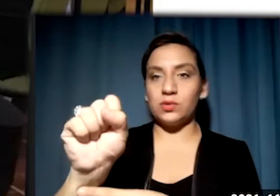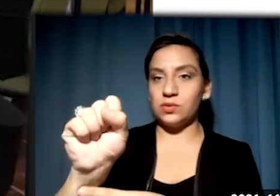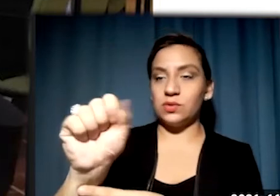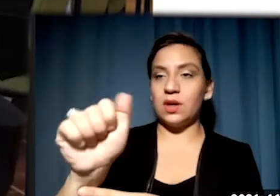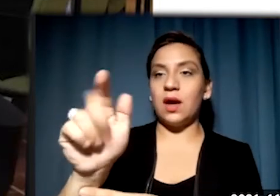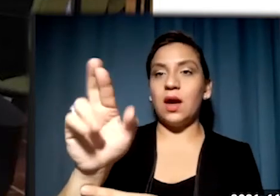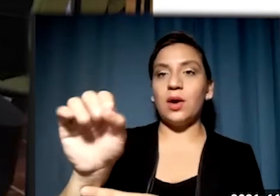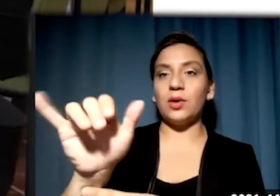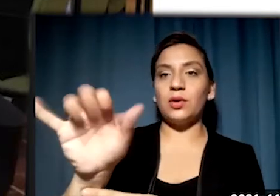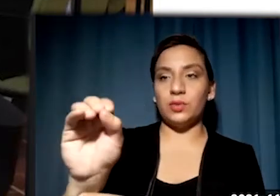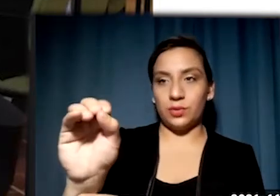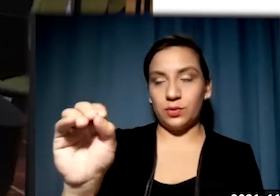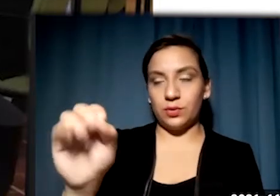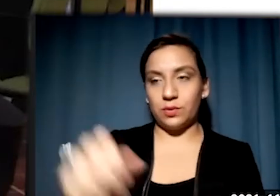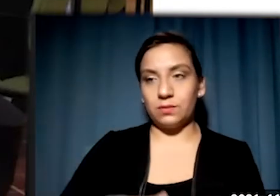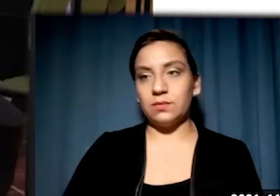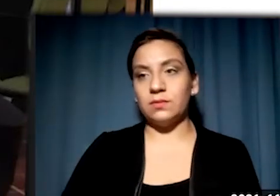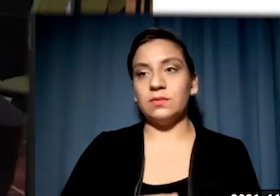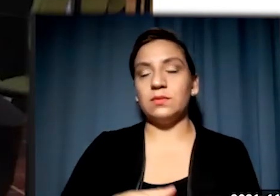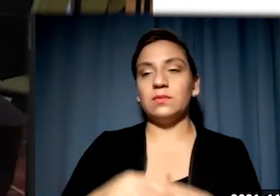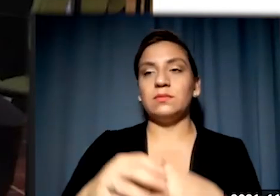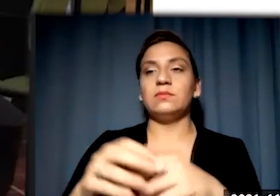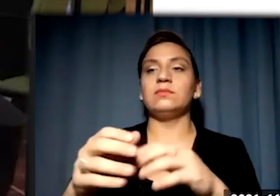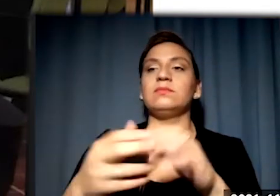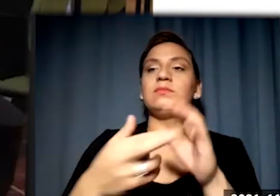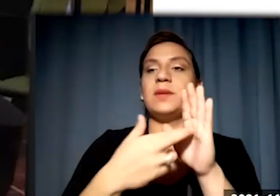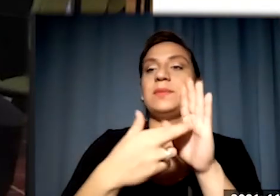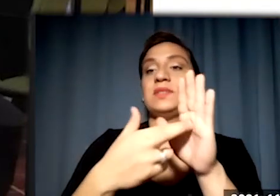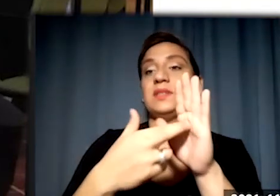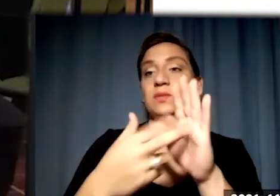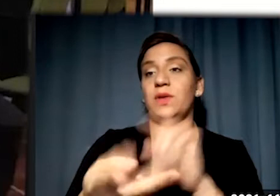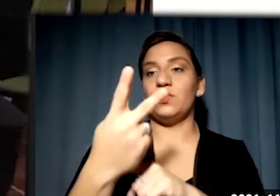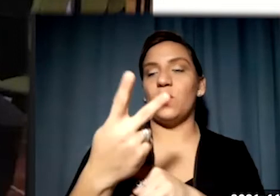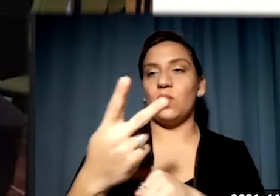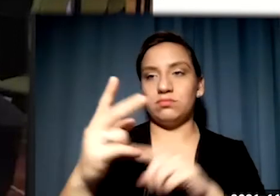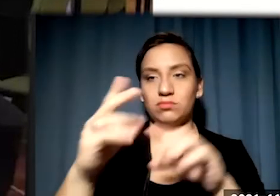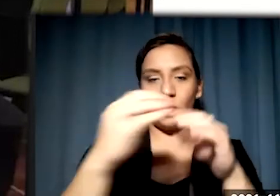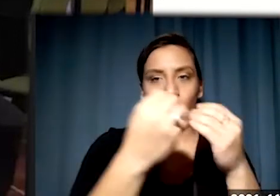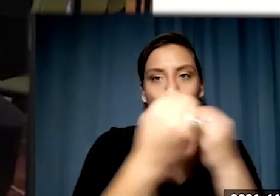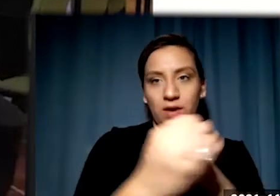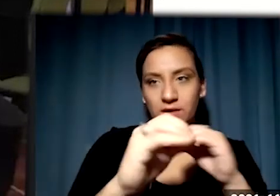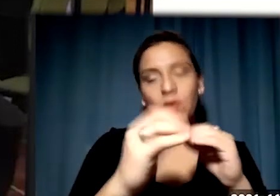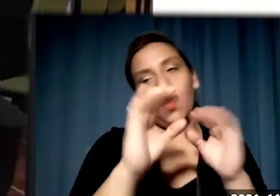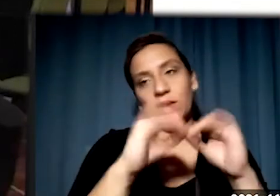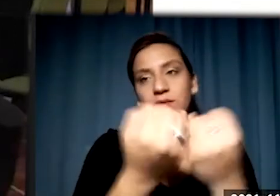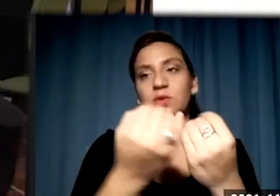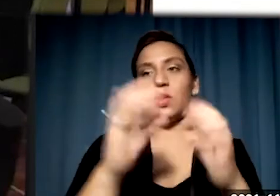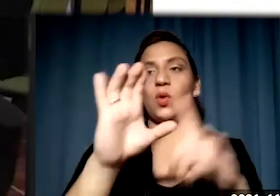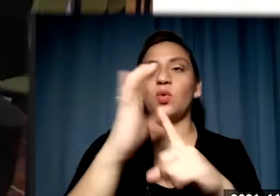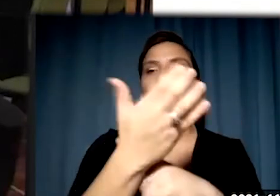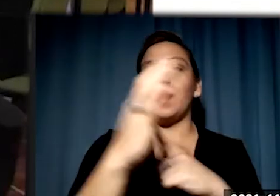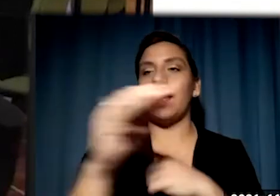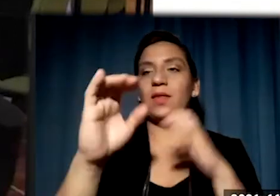all educational and cultural entities located at Bayaja sector to initiate efforts to foment